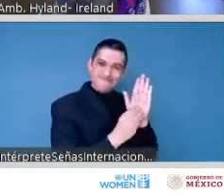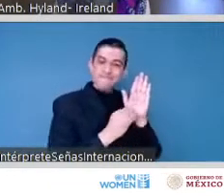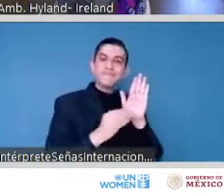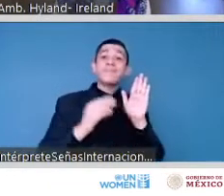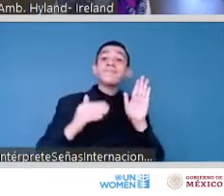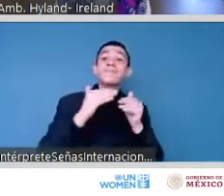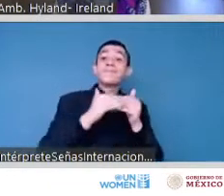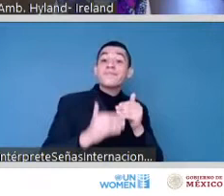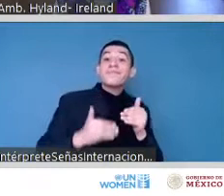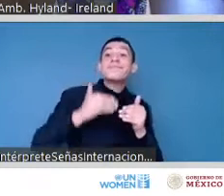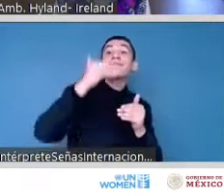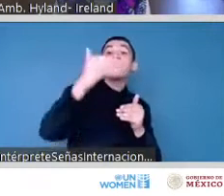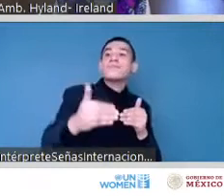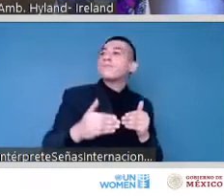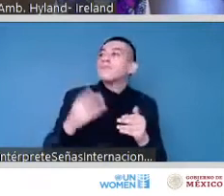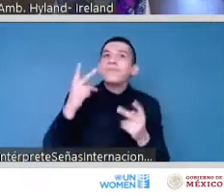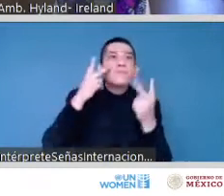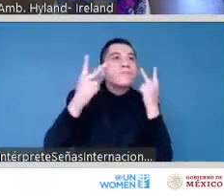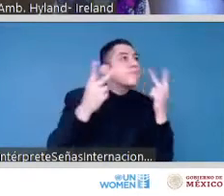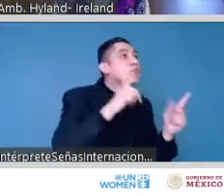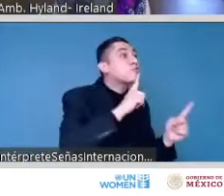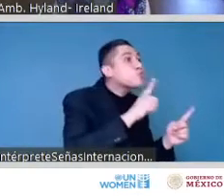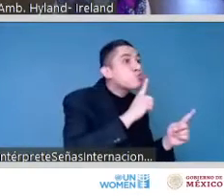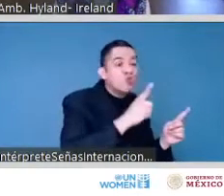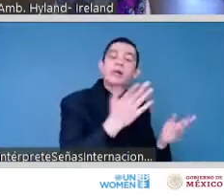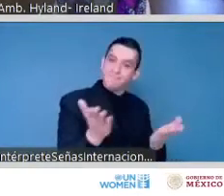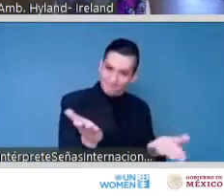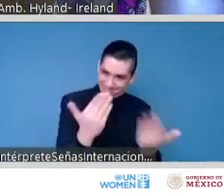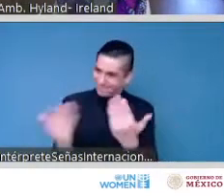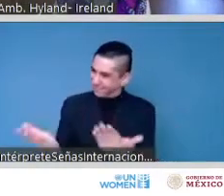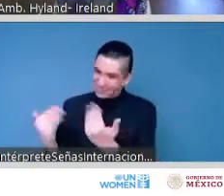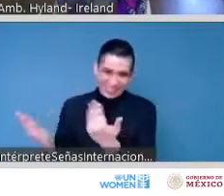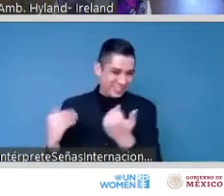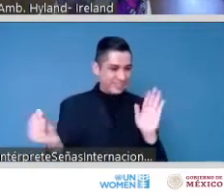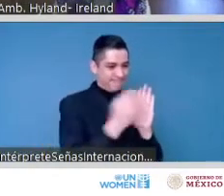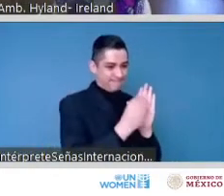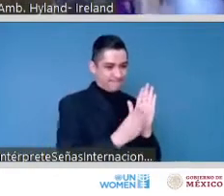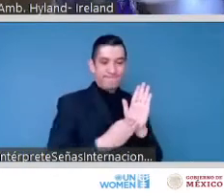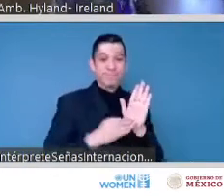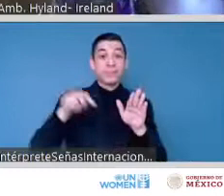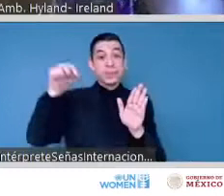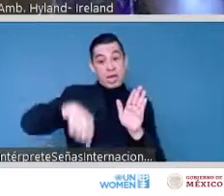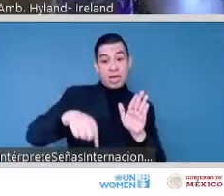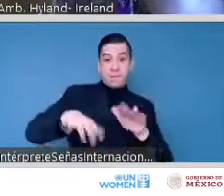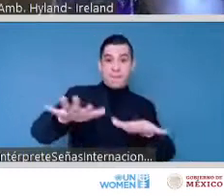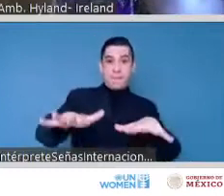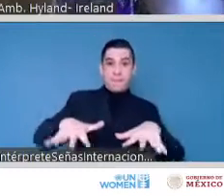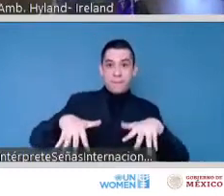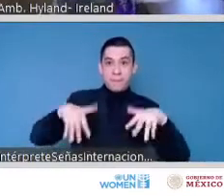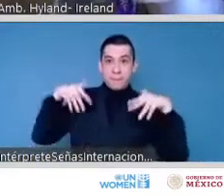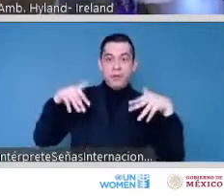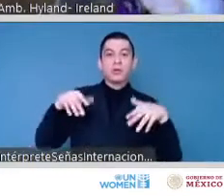direct representatives of the people, it's really essential for parliamentarians to have the information that they need to hold the government